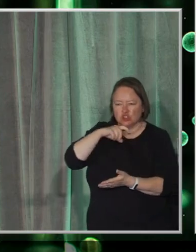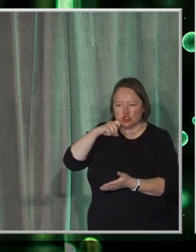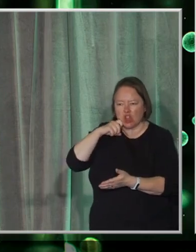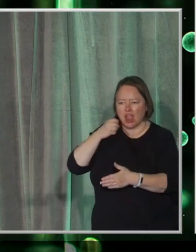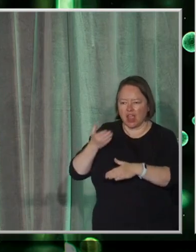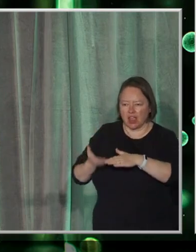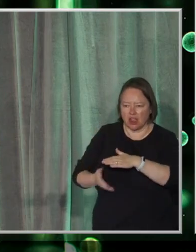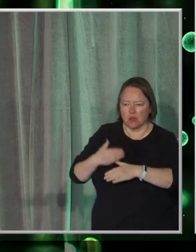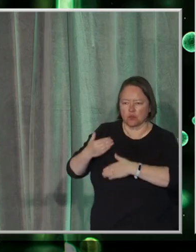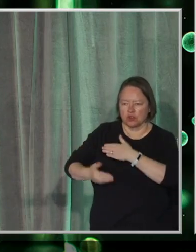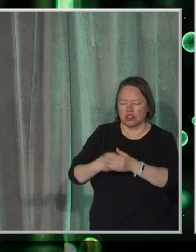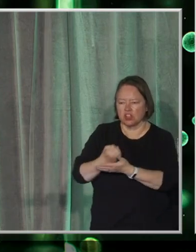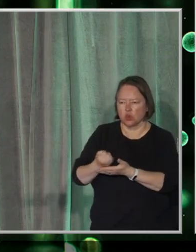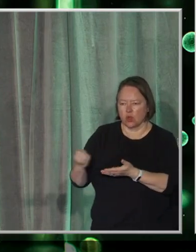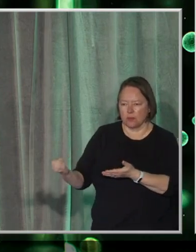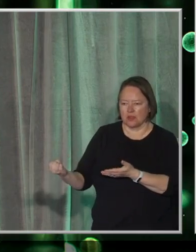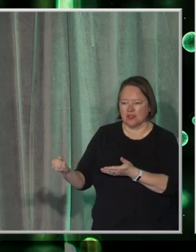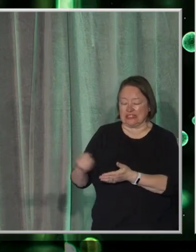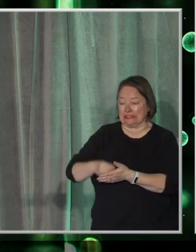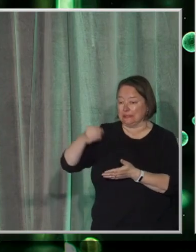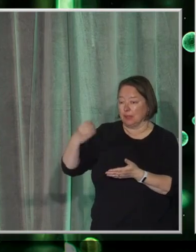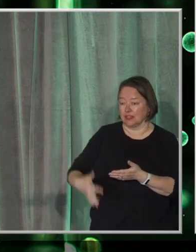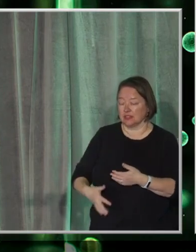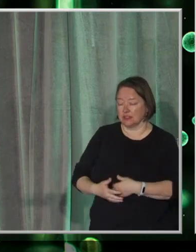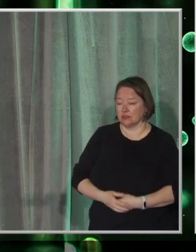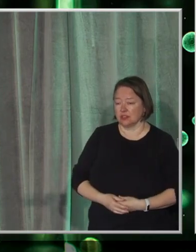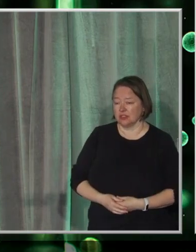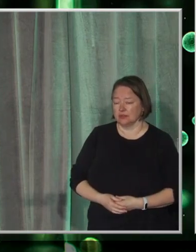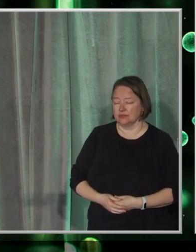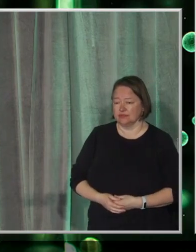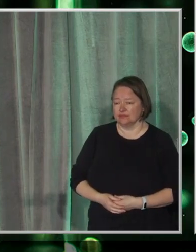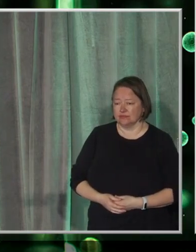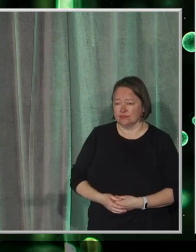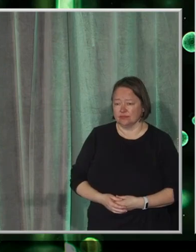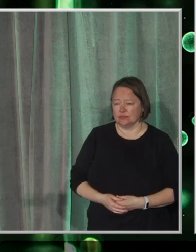other processing equipment is fairly expensive. Mm.